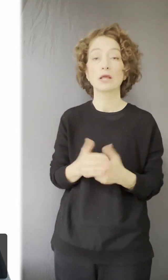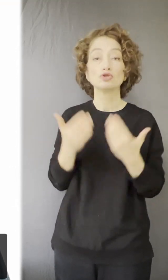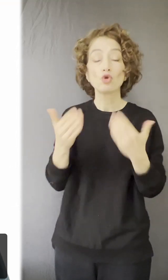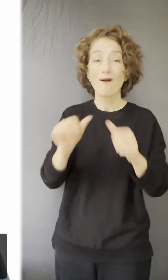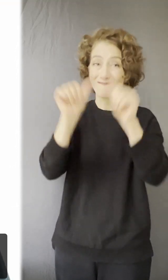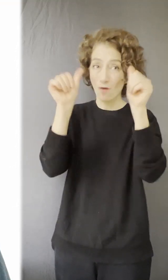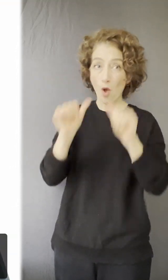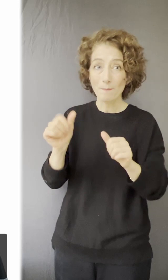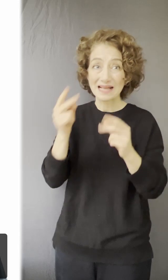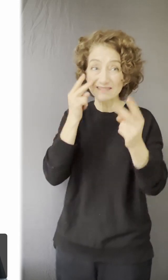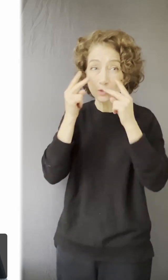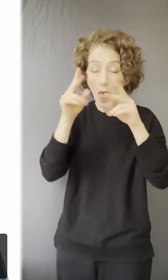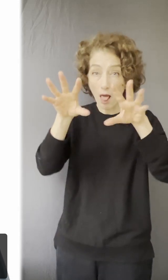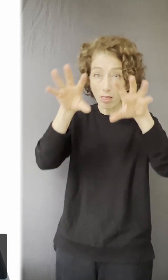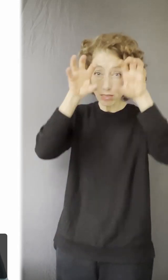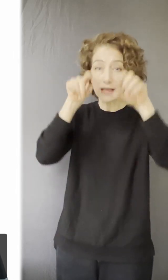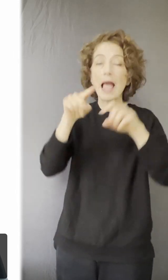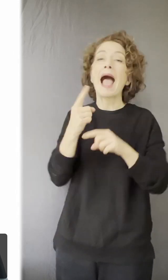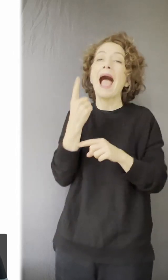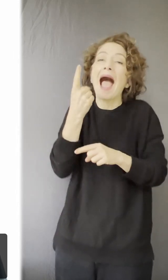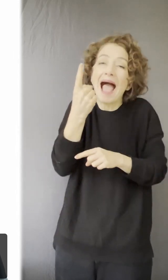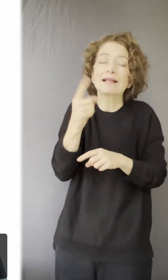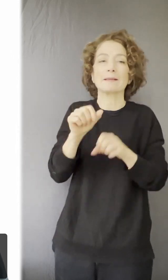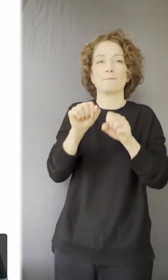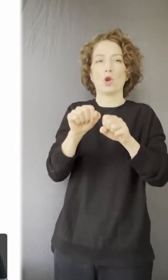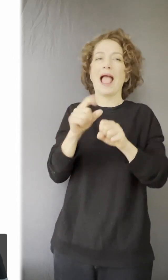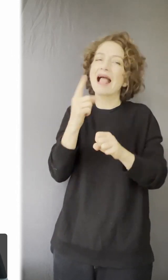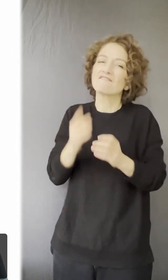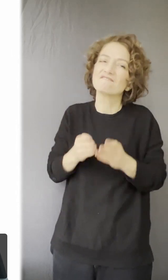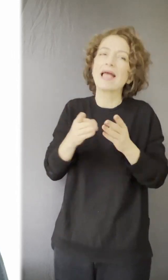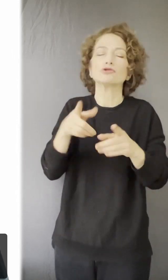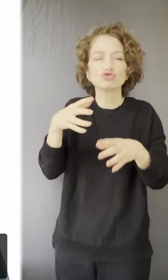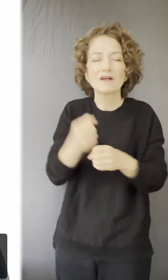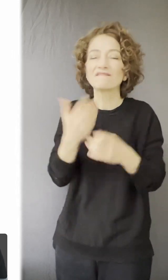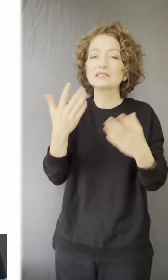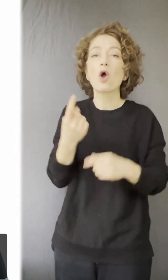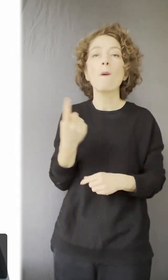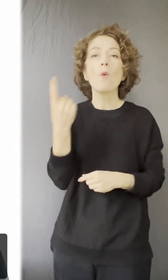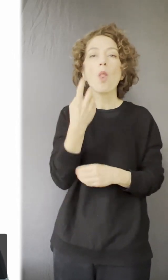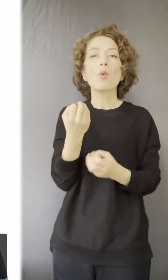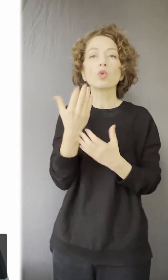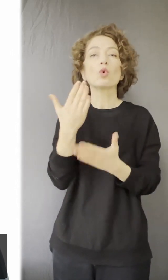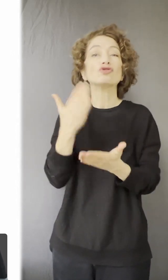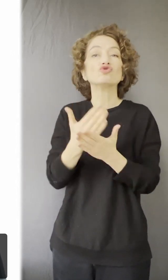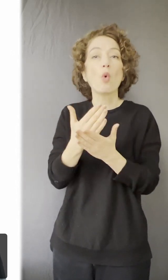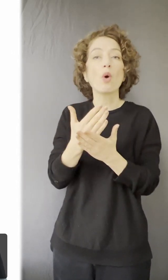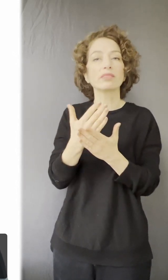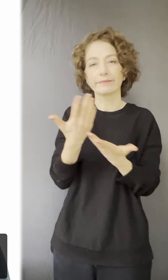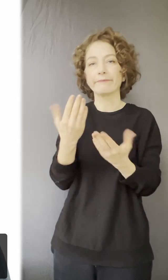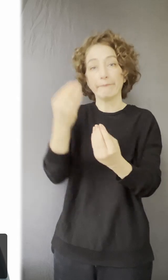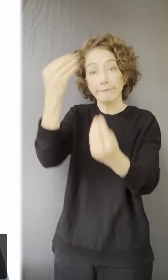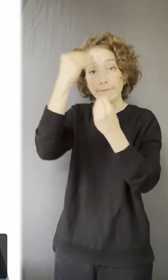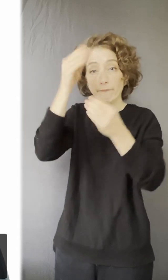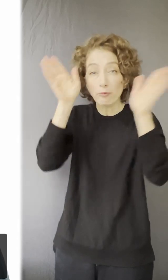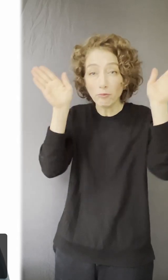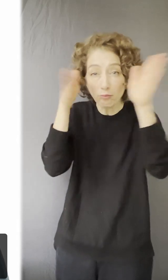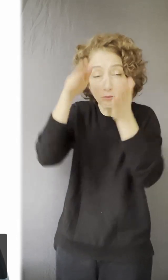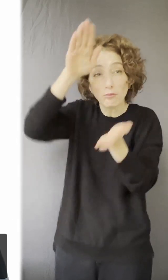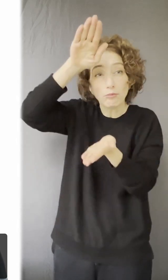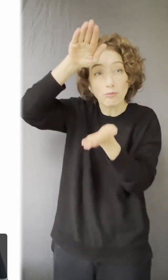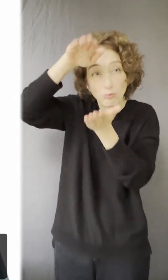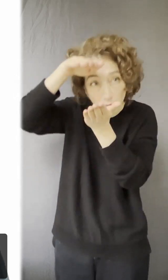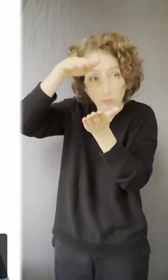and class, it's impossible to separate disability. Visual learning is just one of the ways we